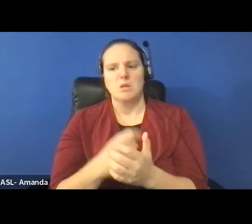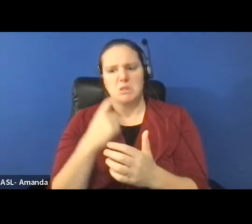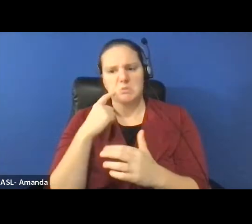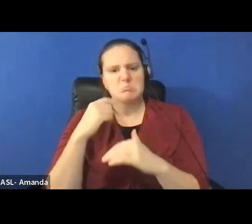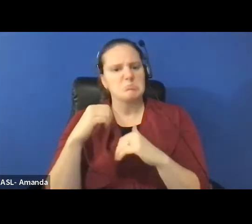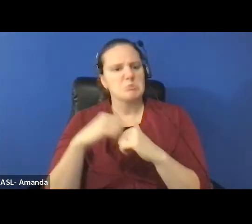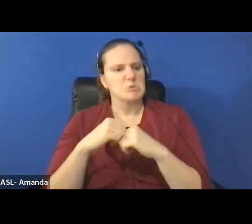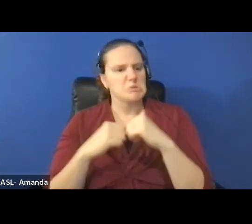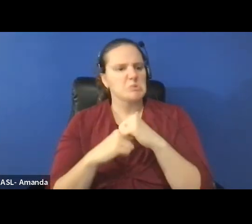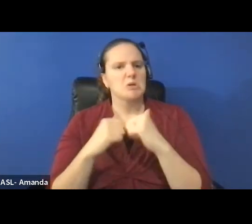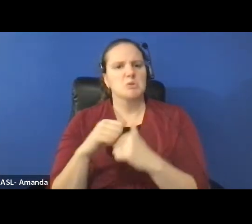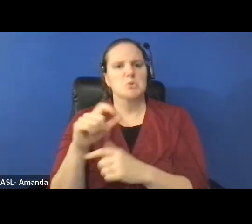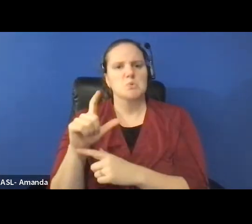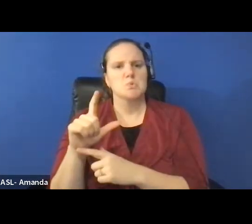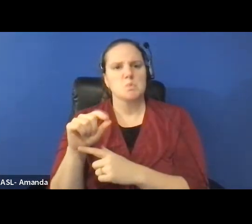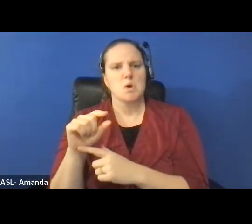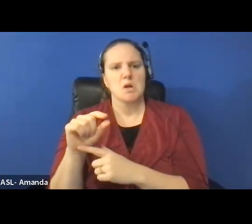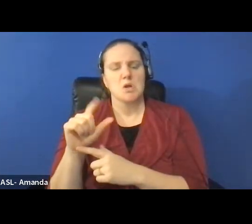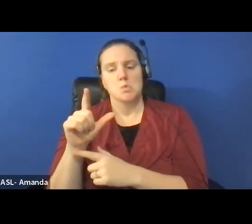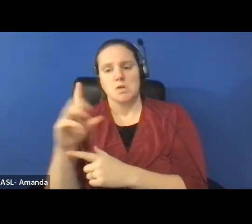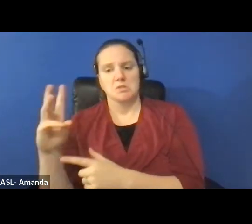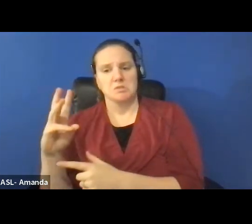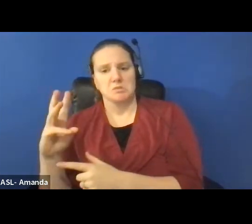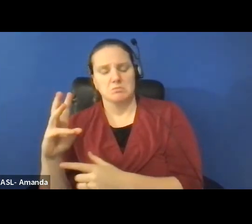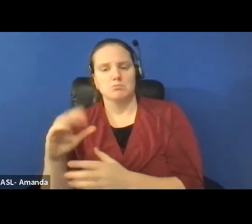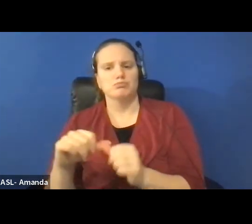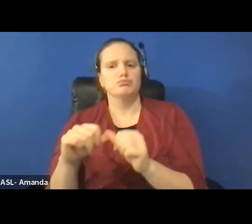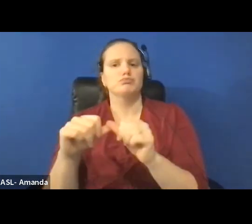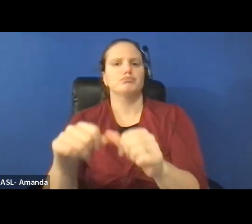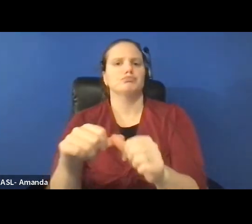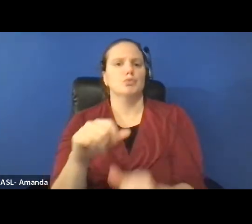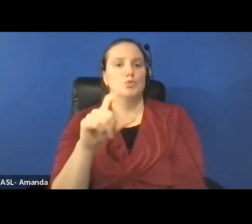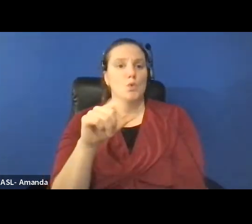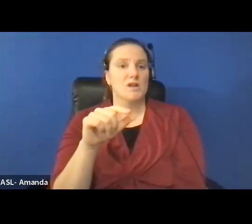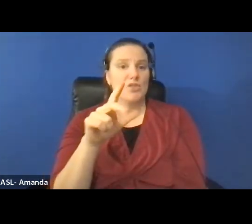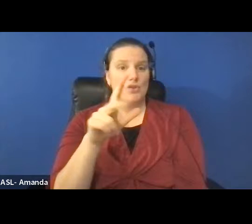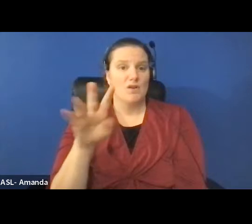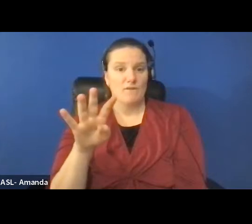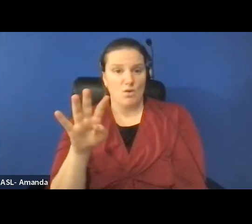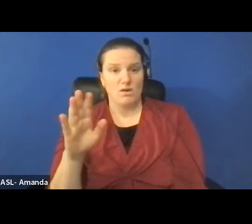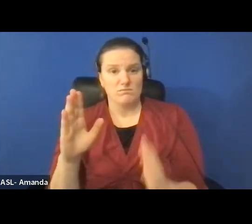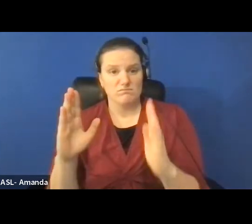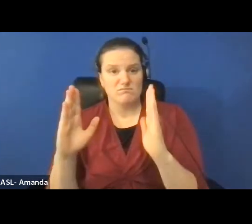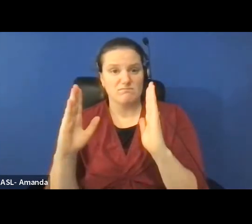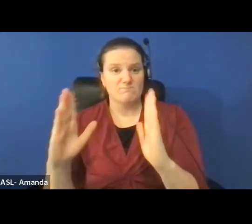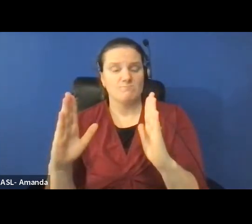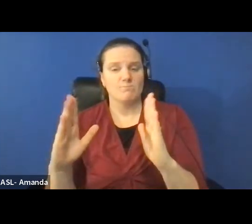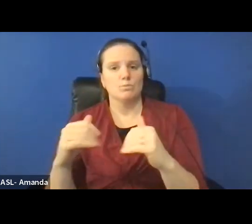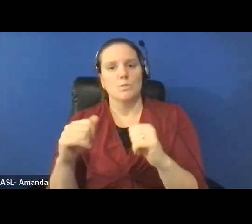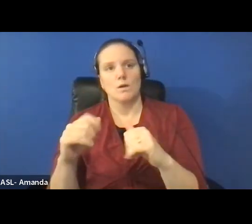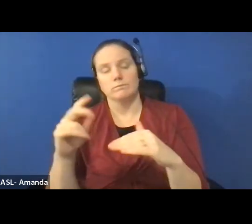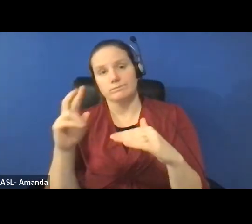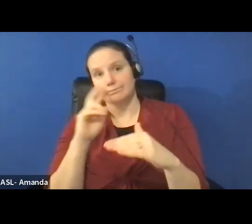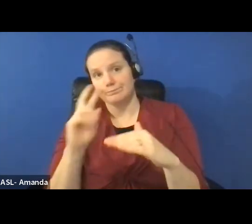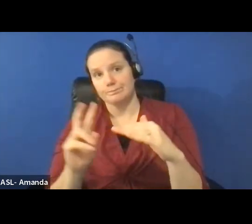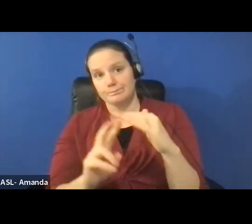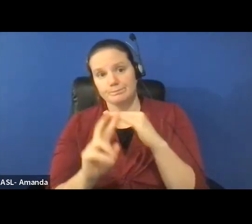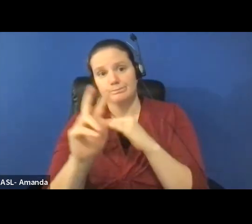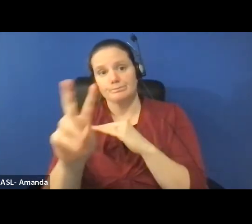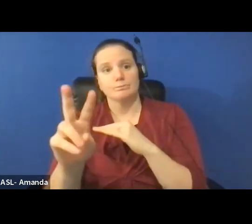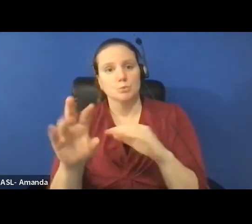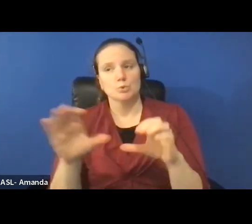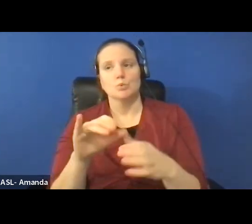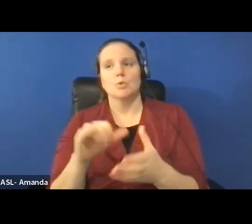in 2026. That will last to 2034. So we're trying to project out and do it